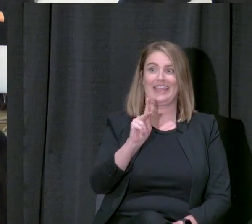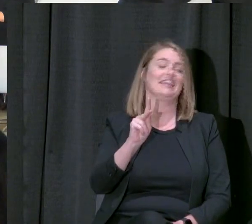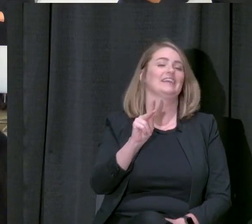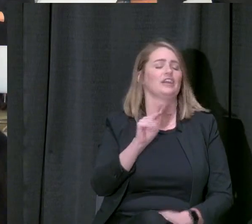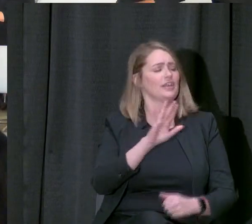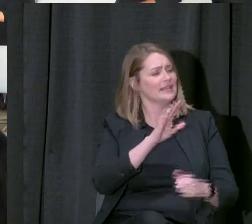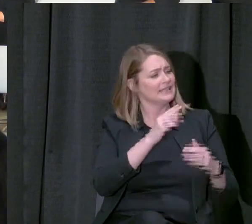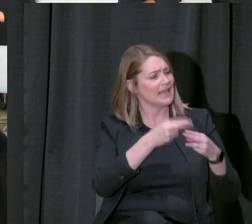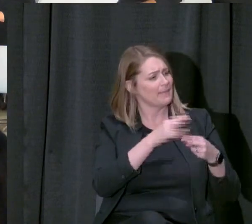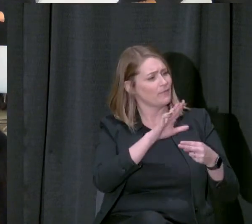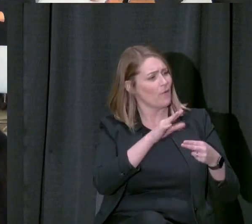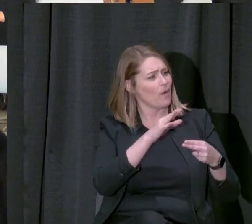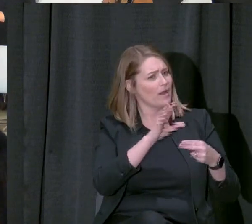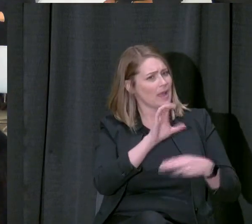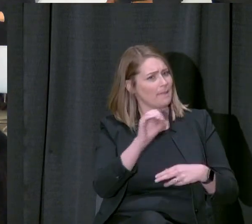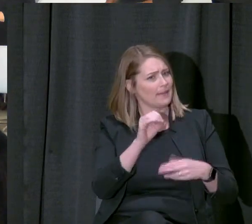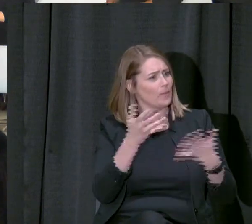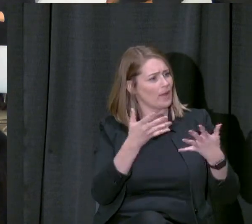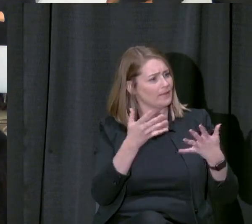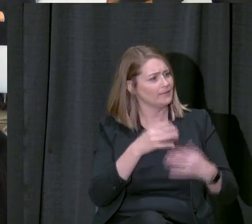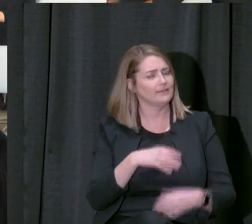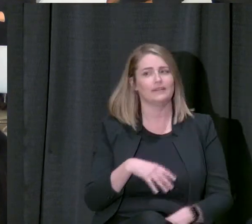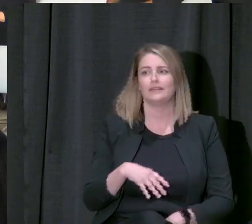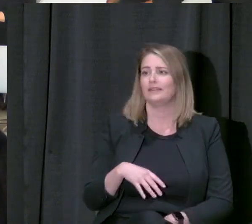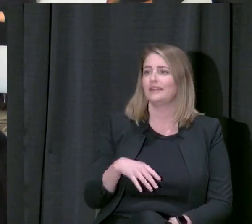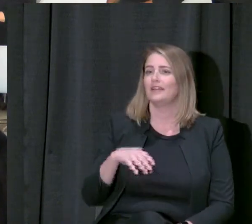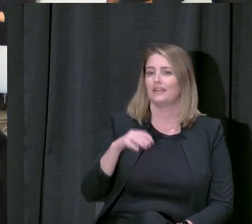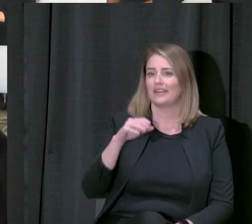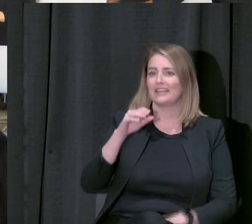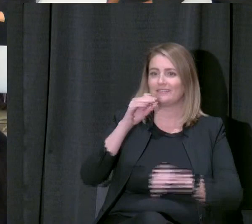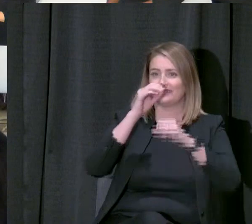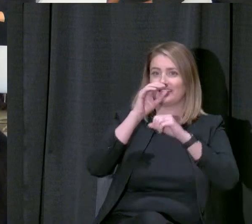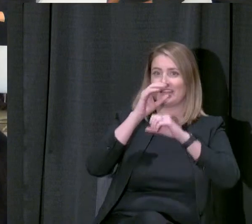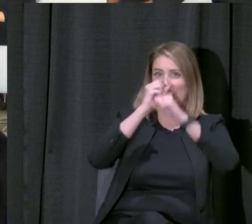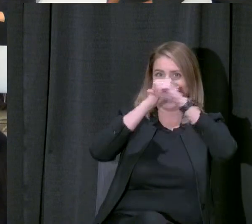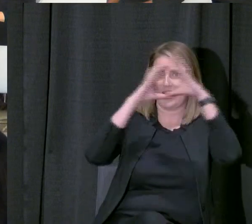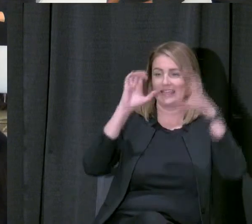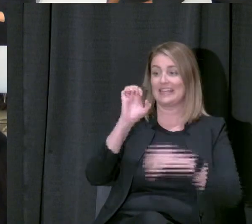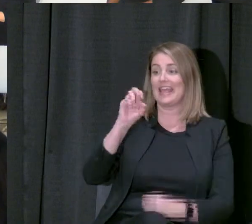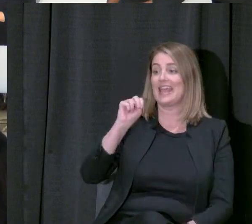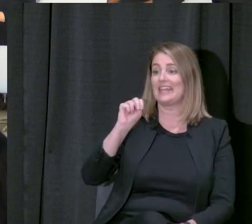your company is Karthik? The Envision. Envision.